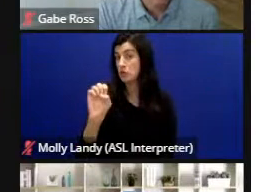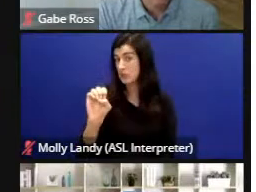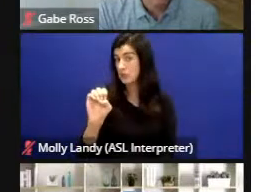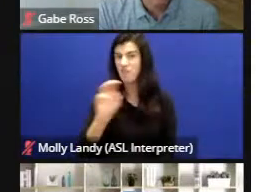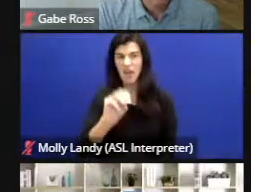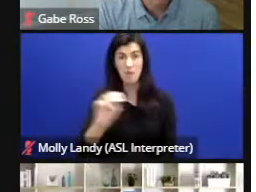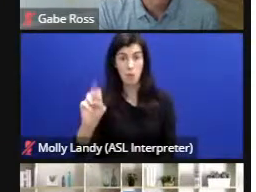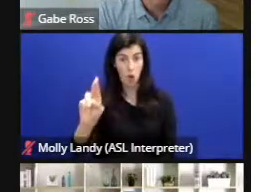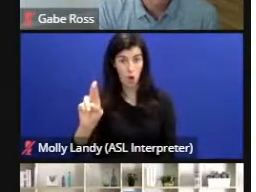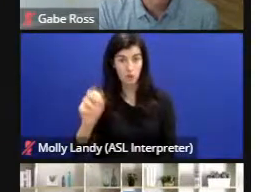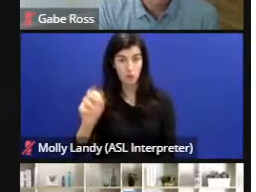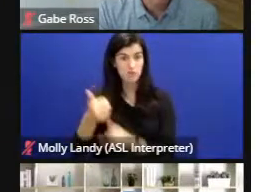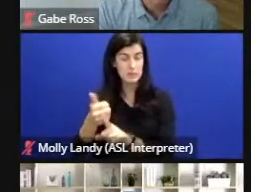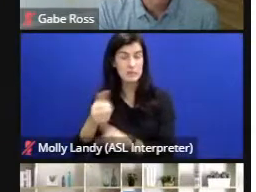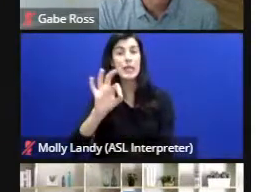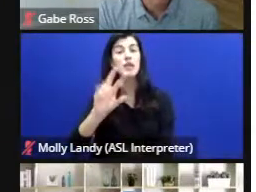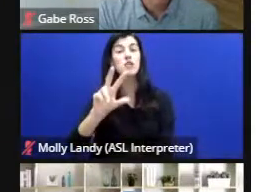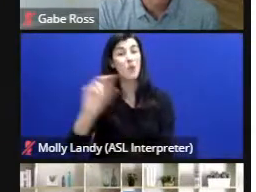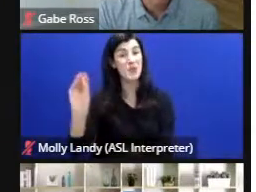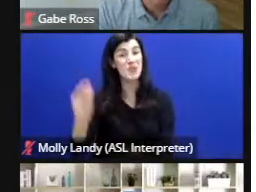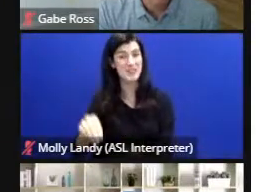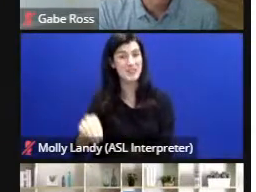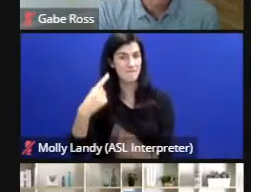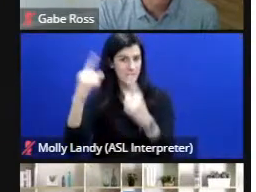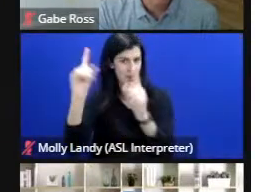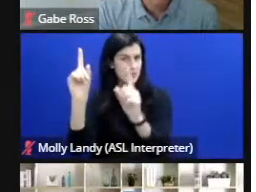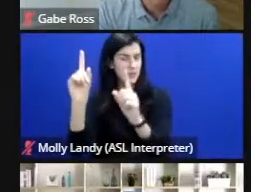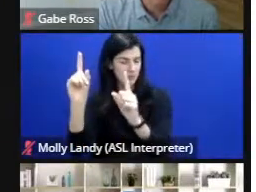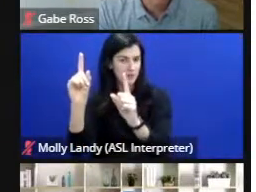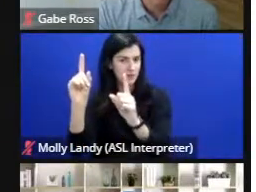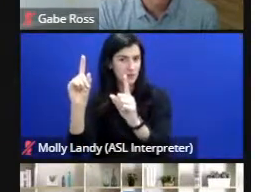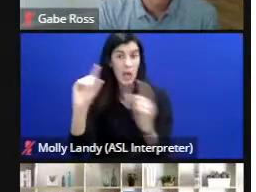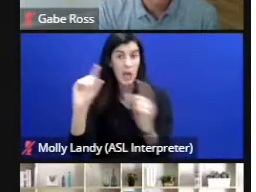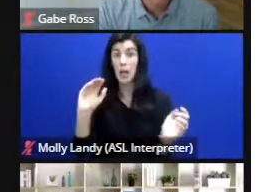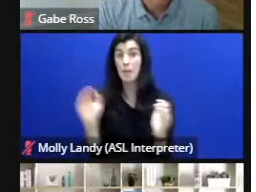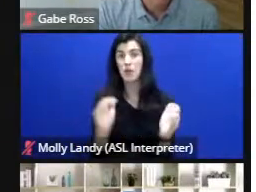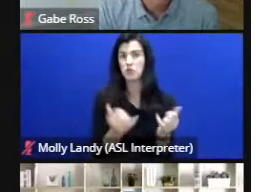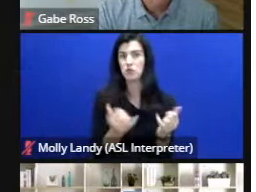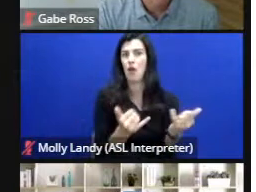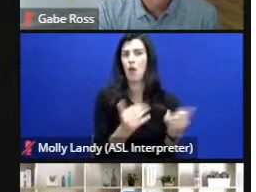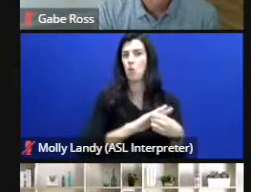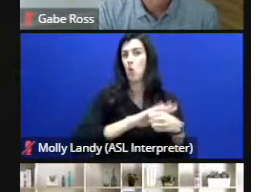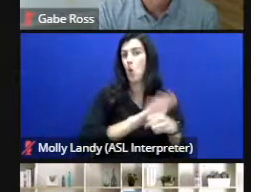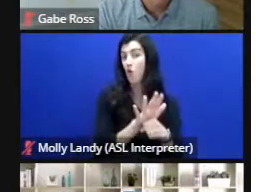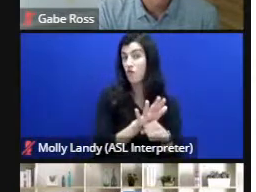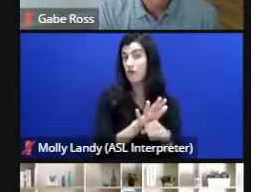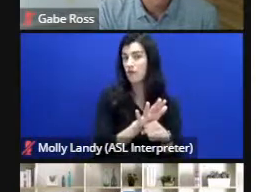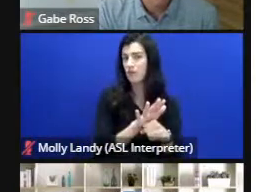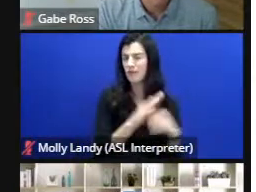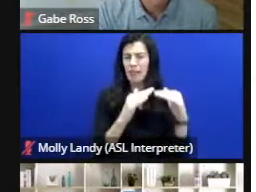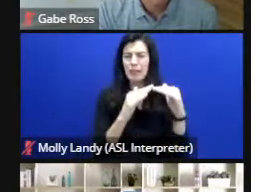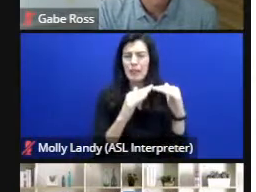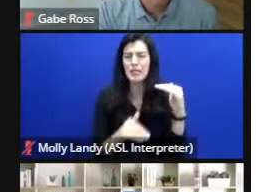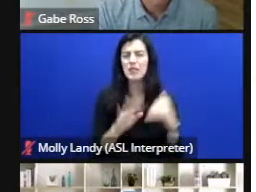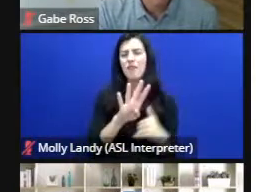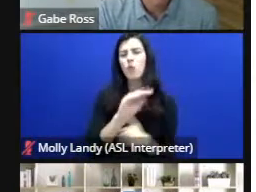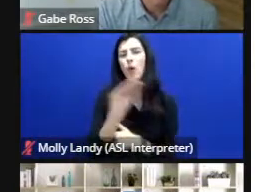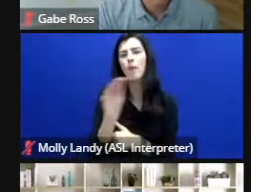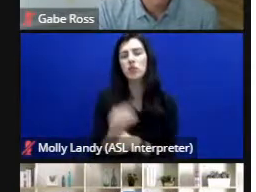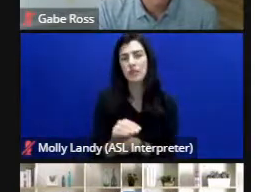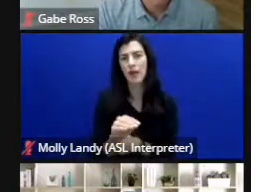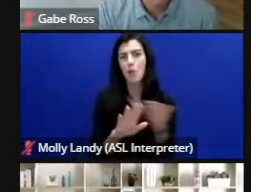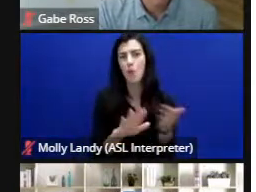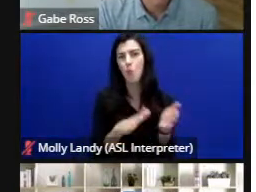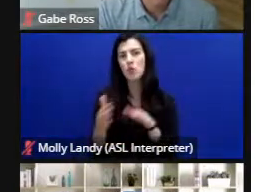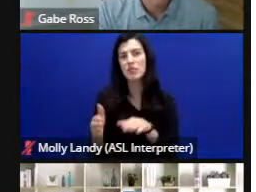is 93% effective. We go to COVID-19, less than 4% mortality rate